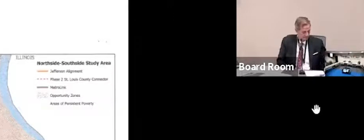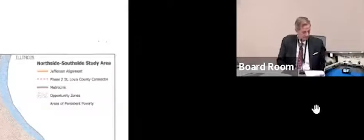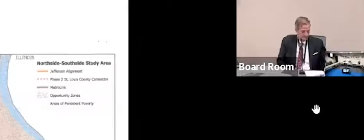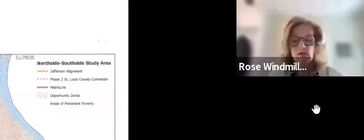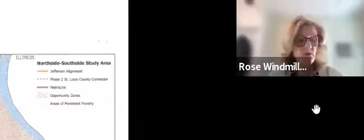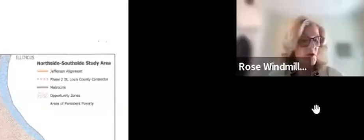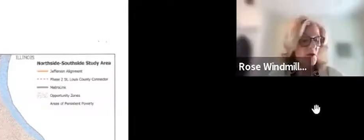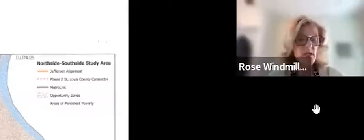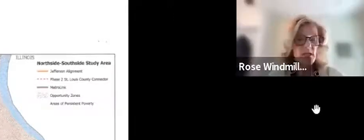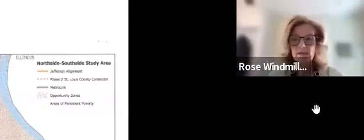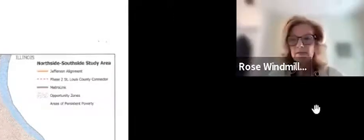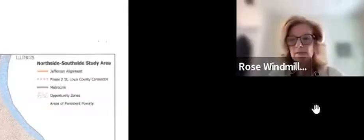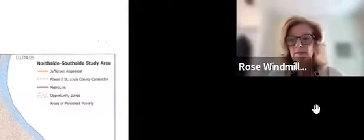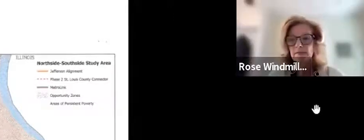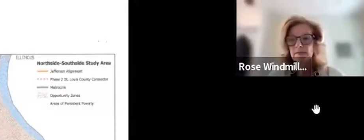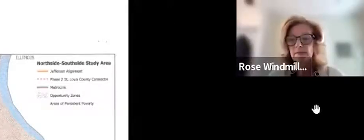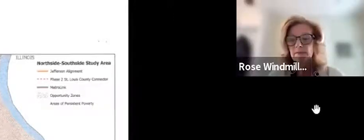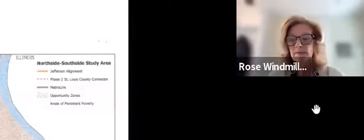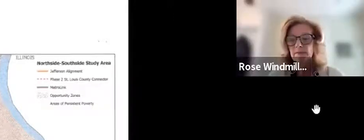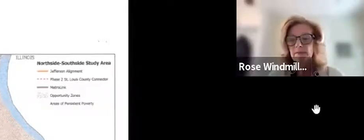Any questions for Talby?